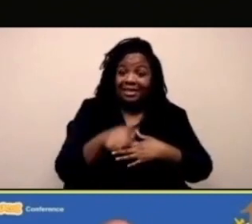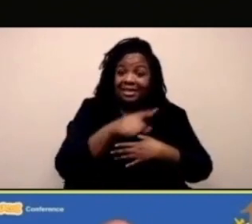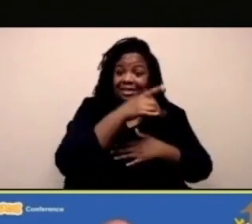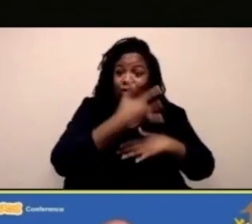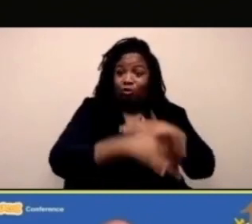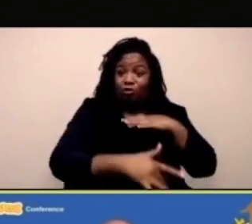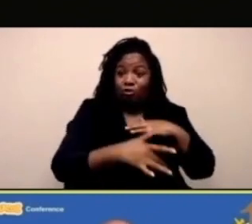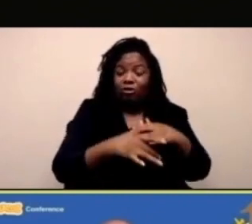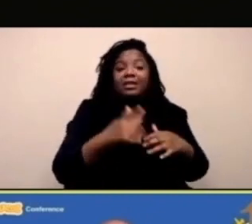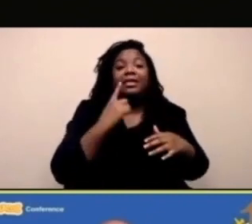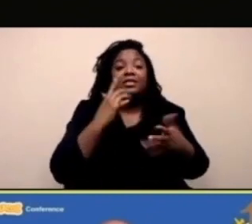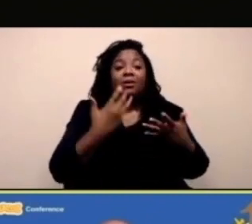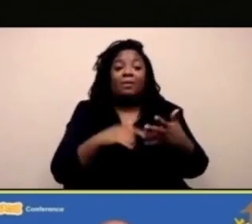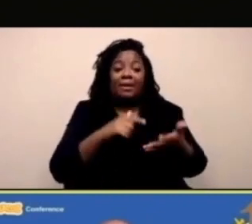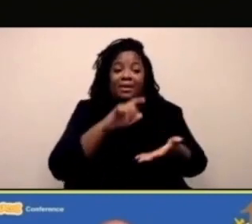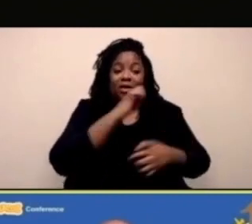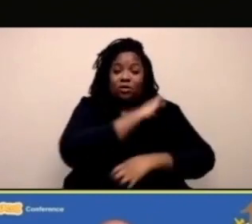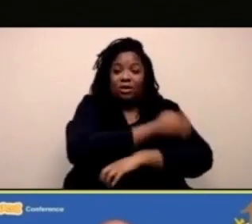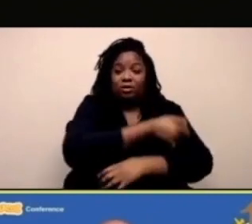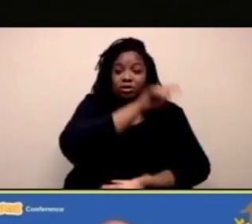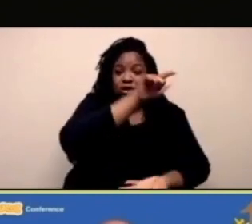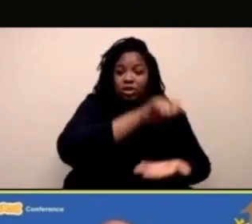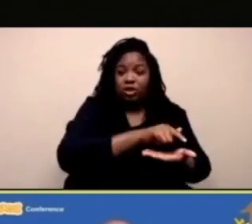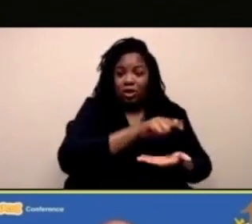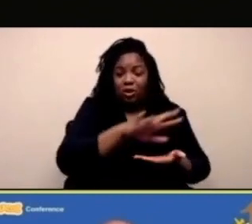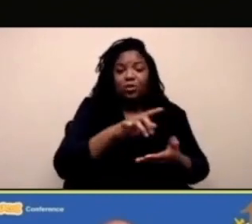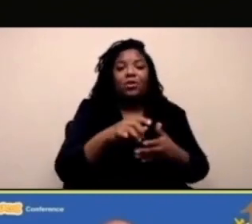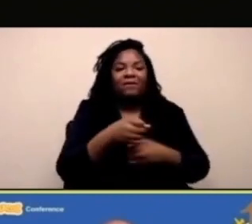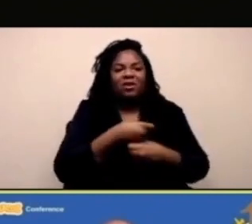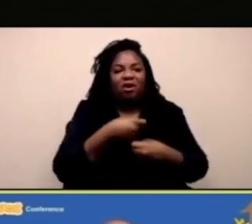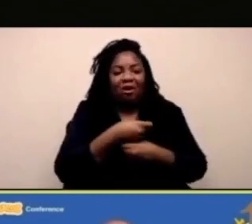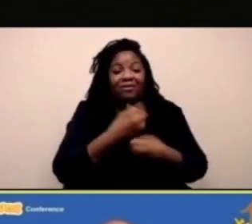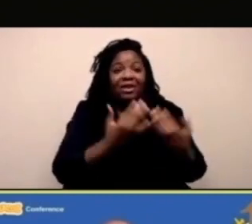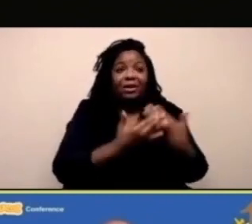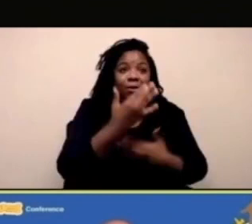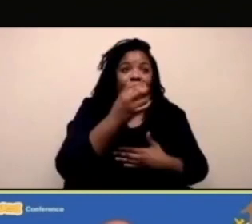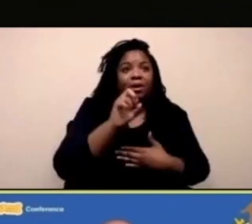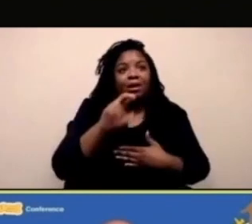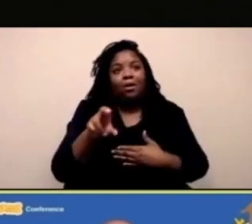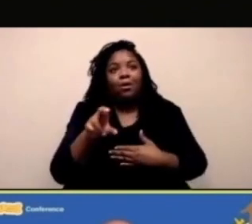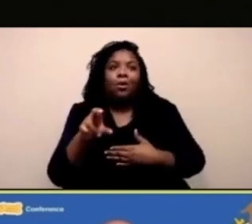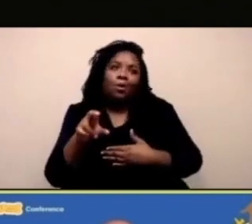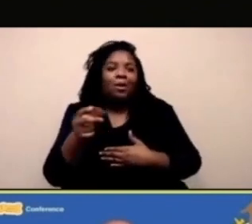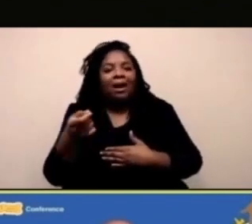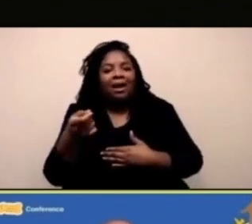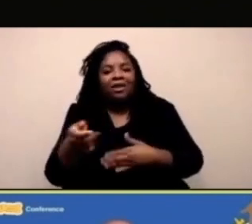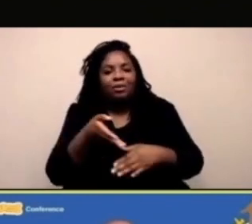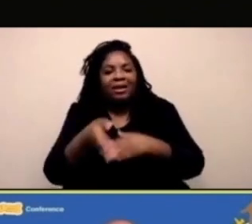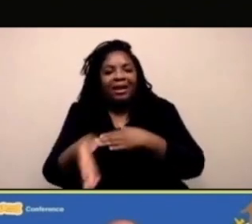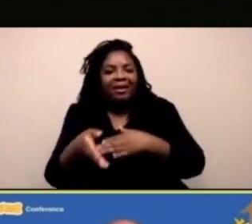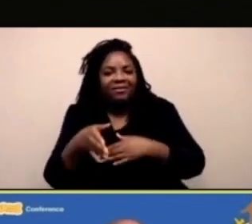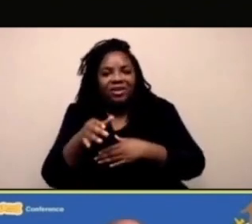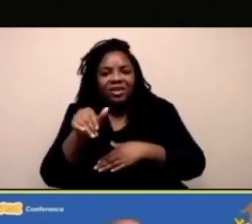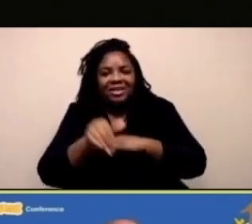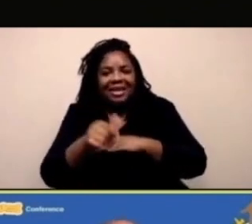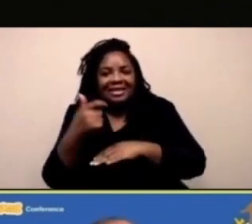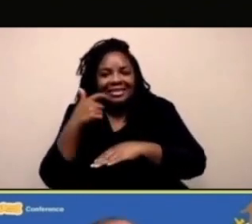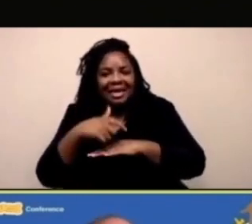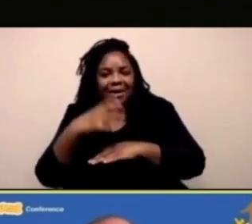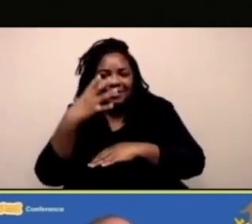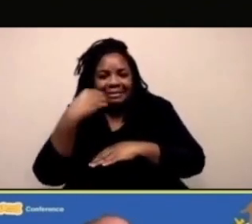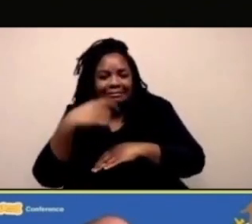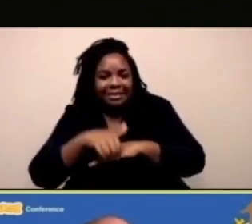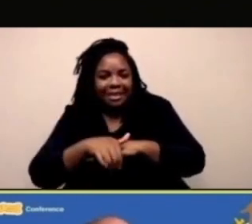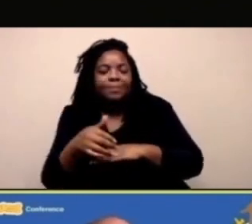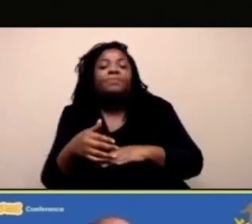might be on the lower energy, starting your coffee in the morning, or just, a little past bedtime. But I appreciate everybody